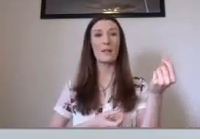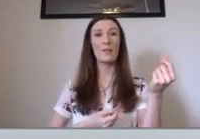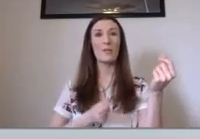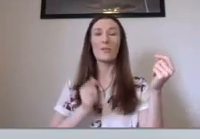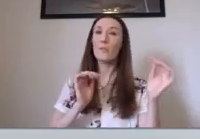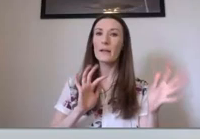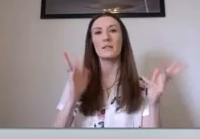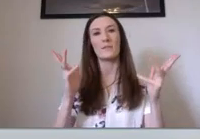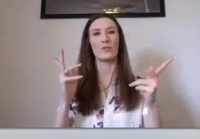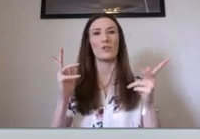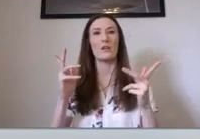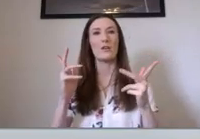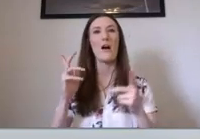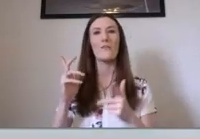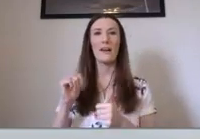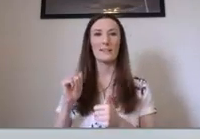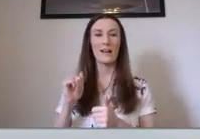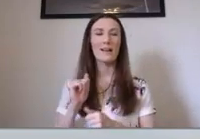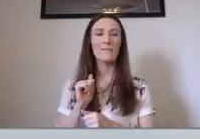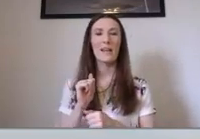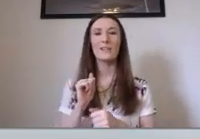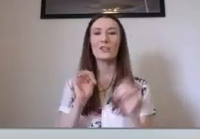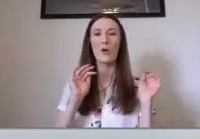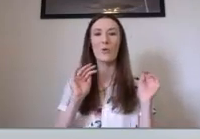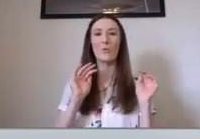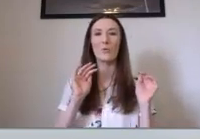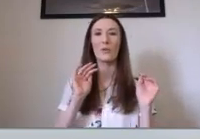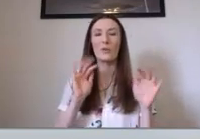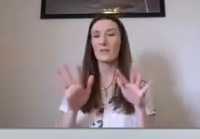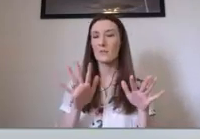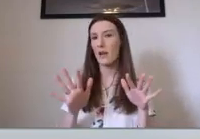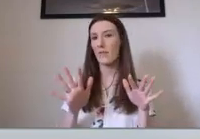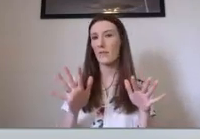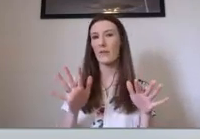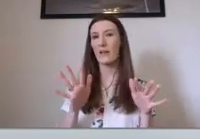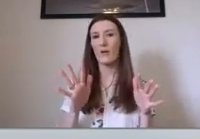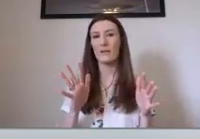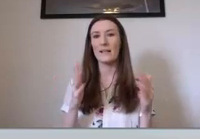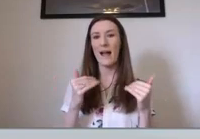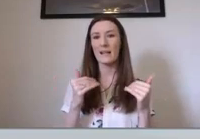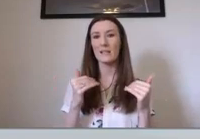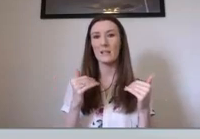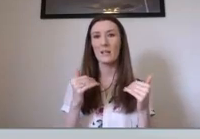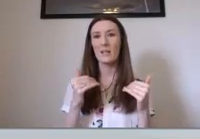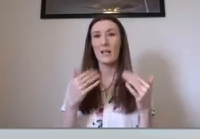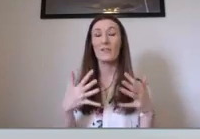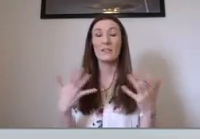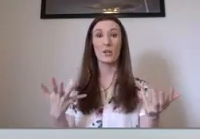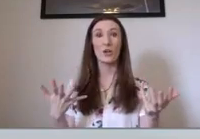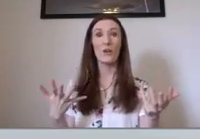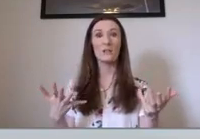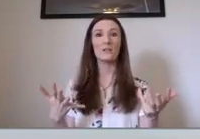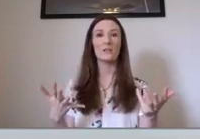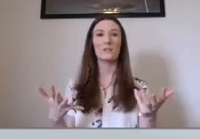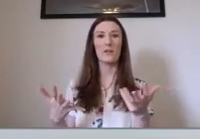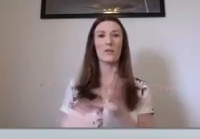is maybe the racist version of that sign. Okay, so you just have to be careful and always ask if it's